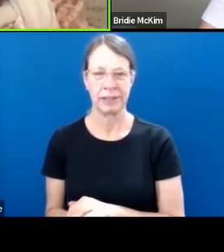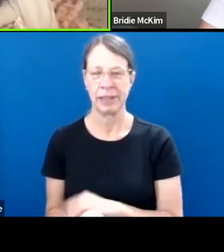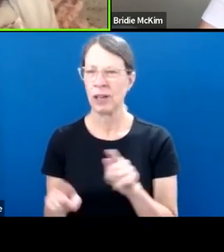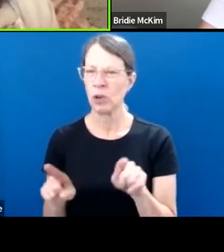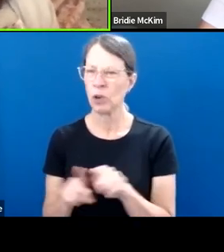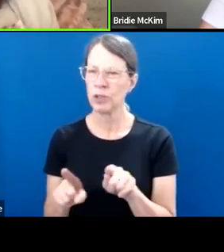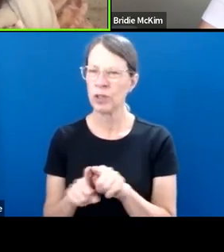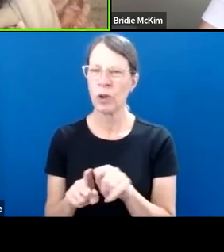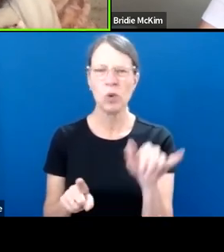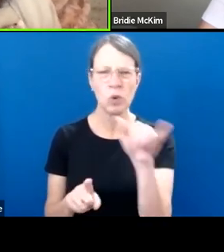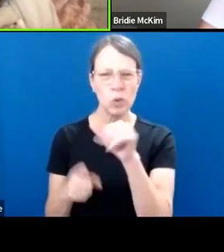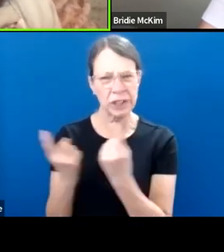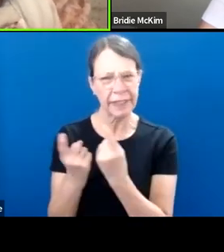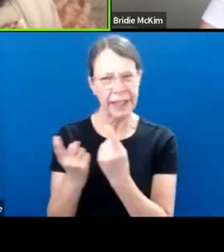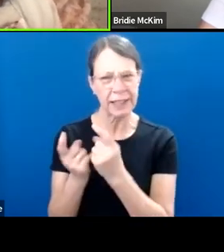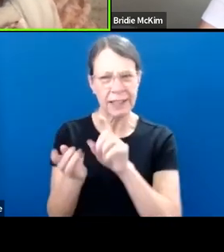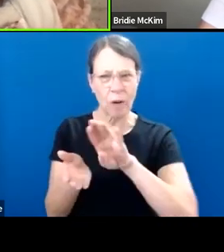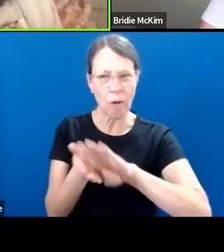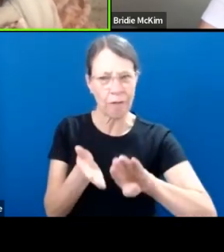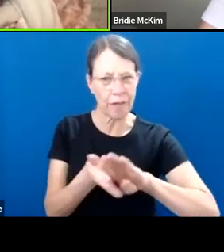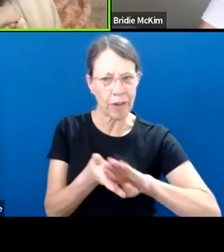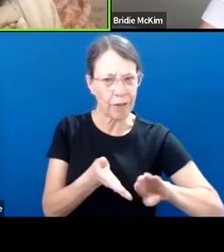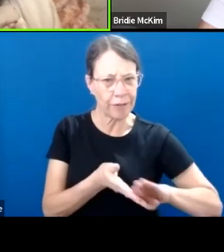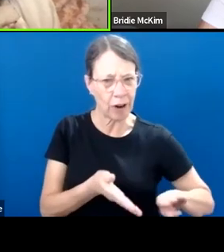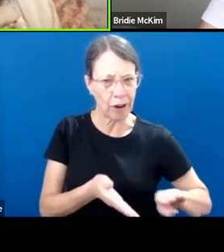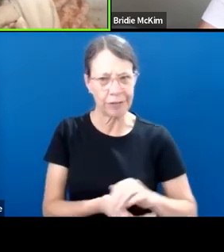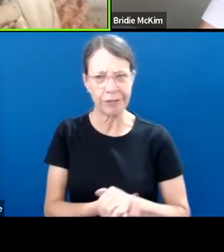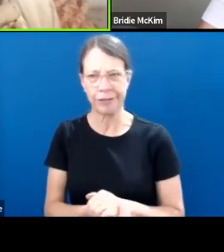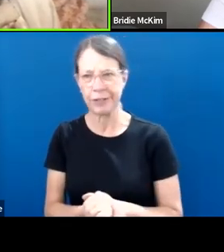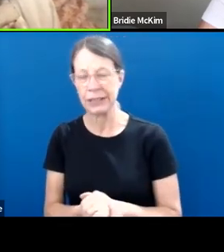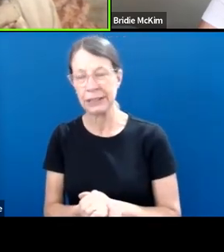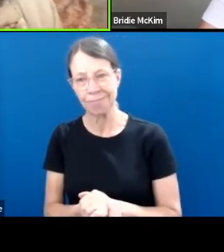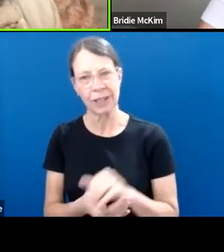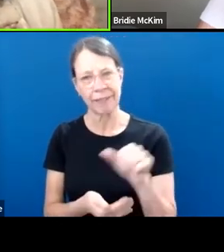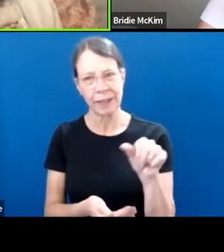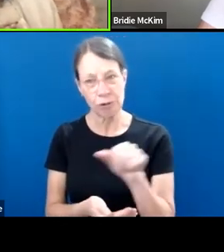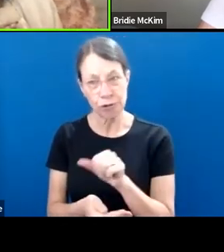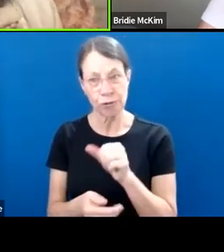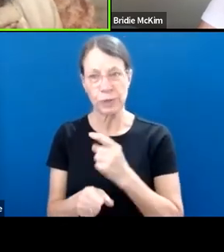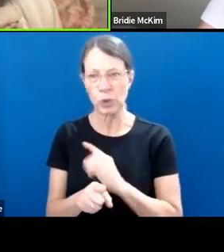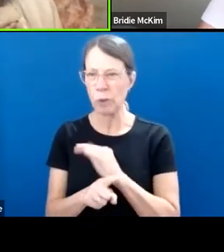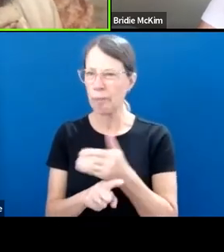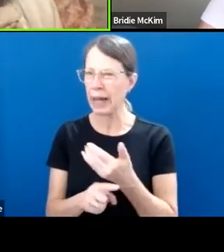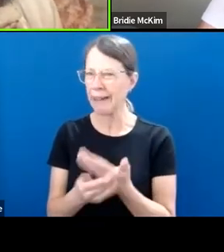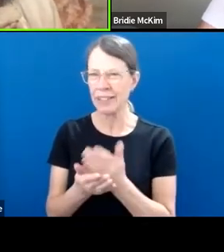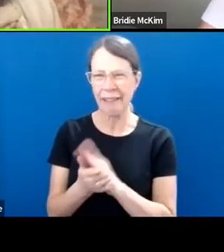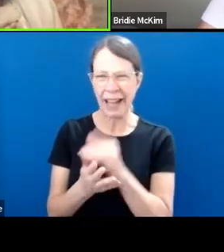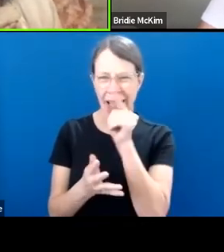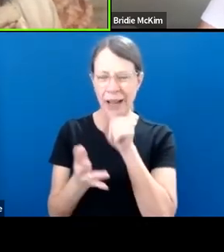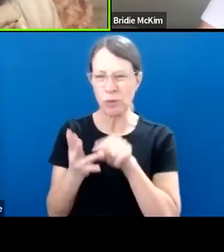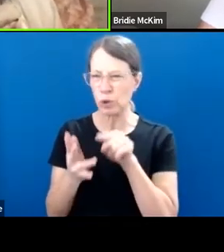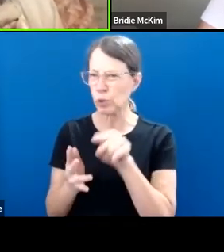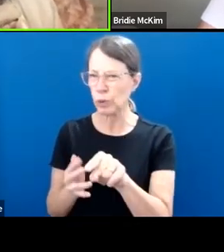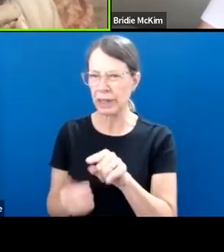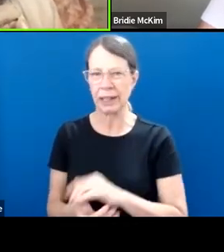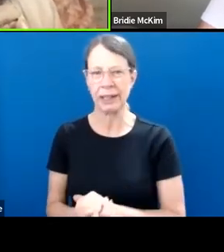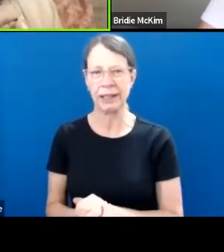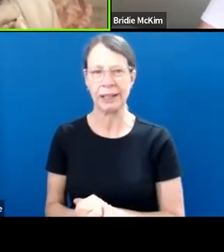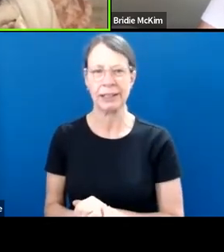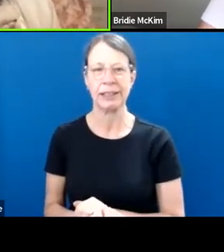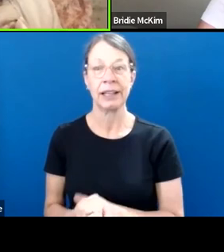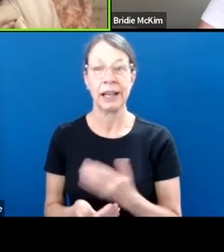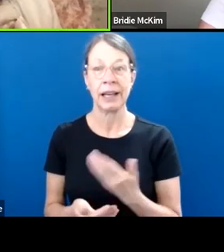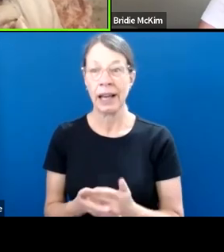and how we can kind of address that and how mm-hmm. you as a person can